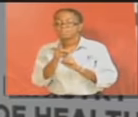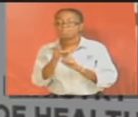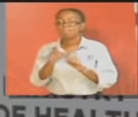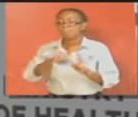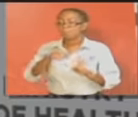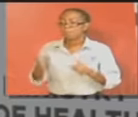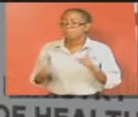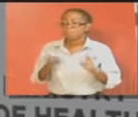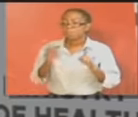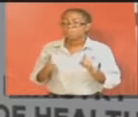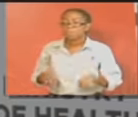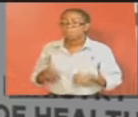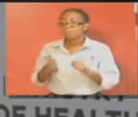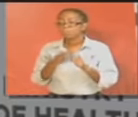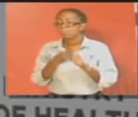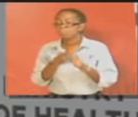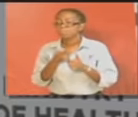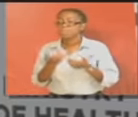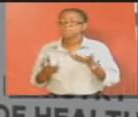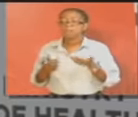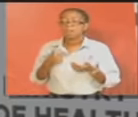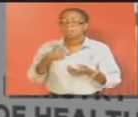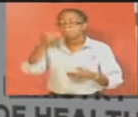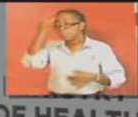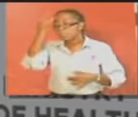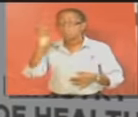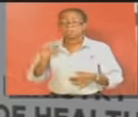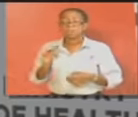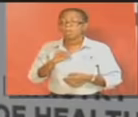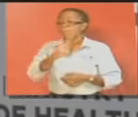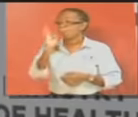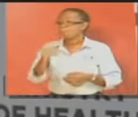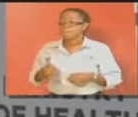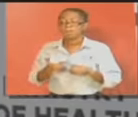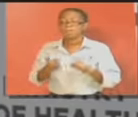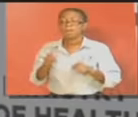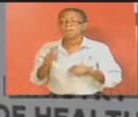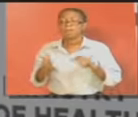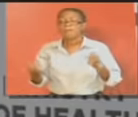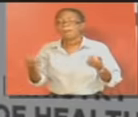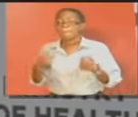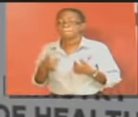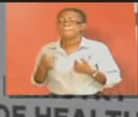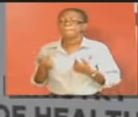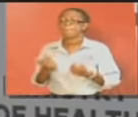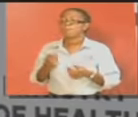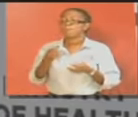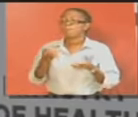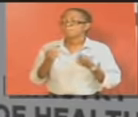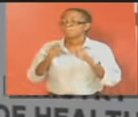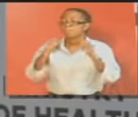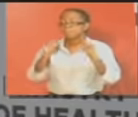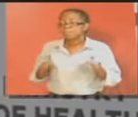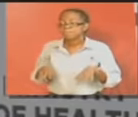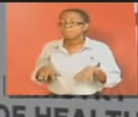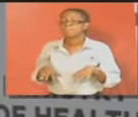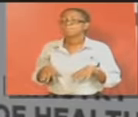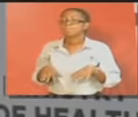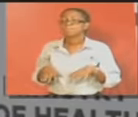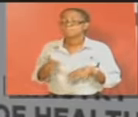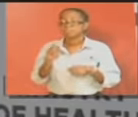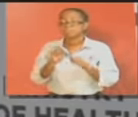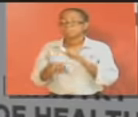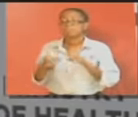population at the same time, and ensuring that as many individuals as possible can be